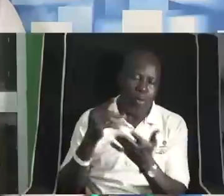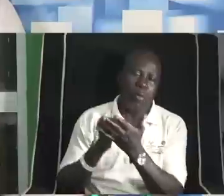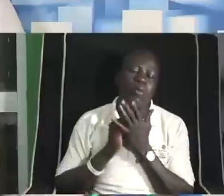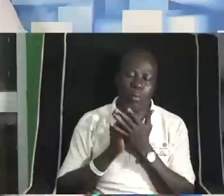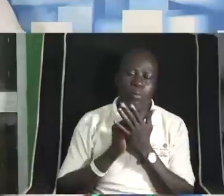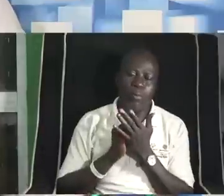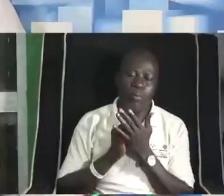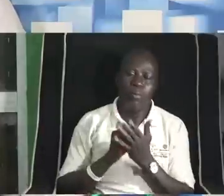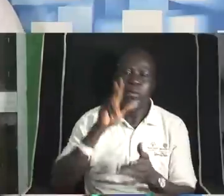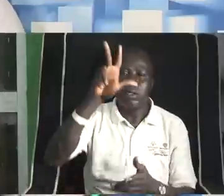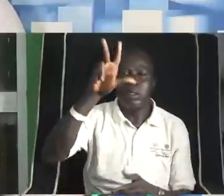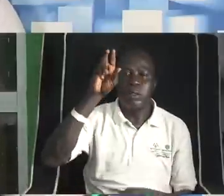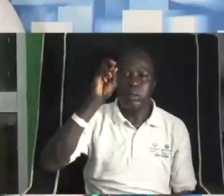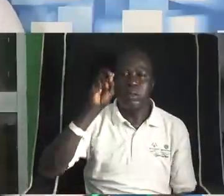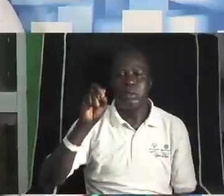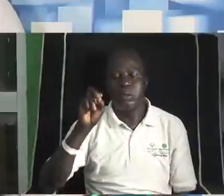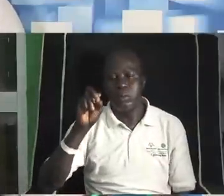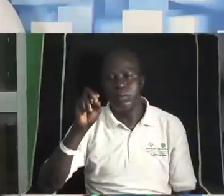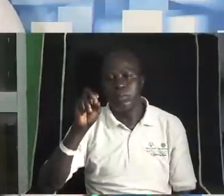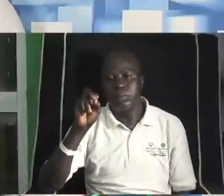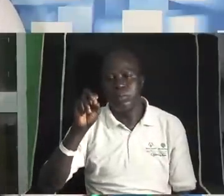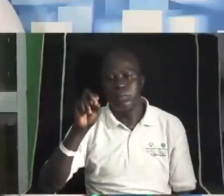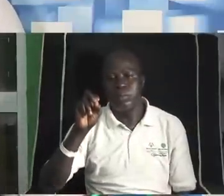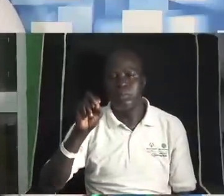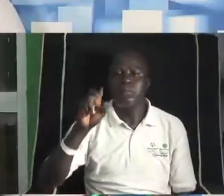my offering.